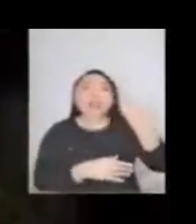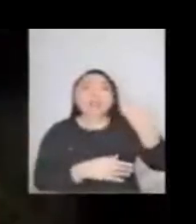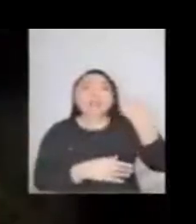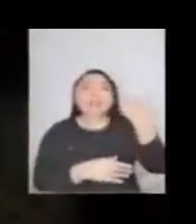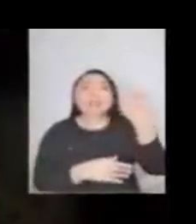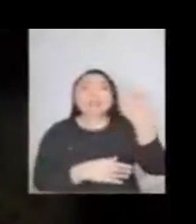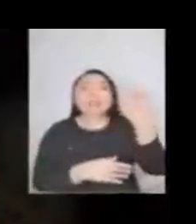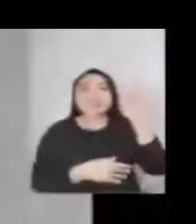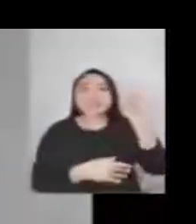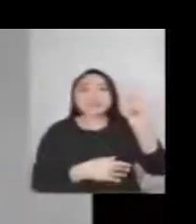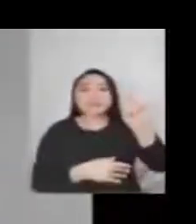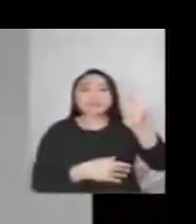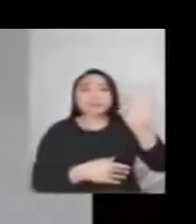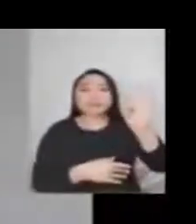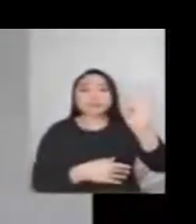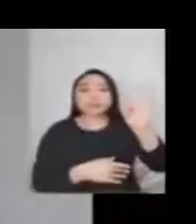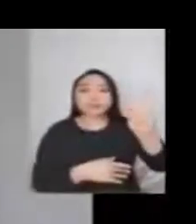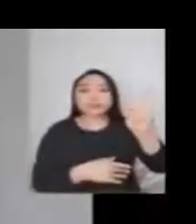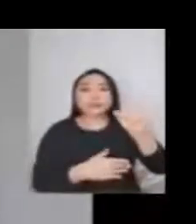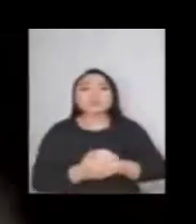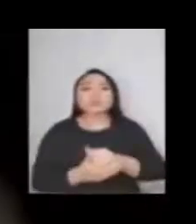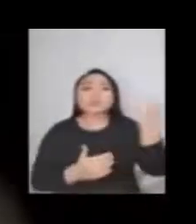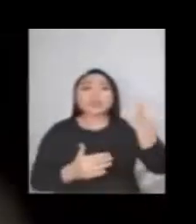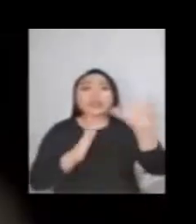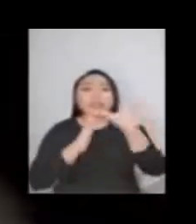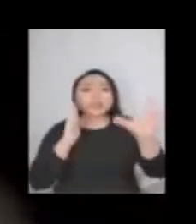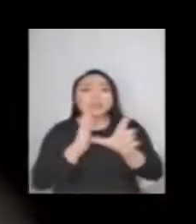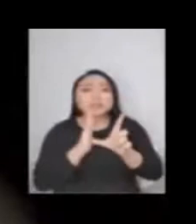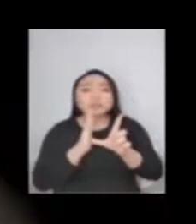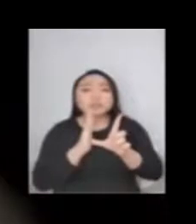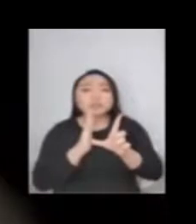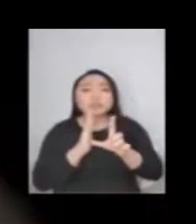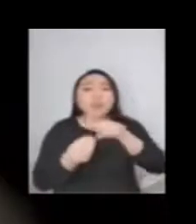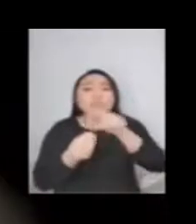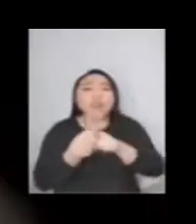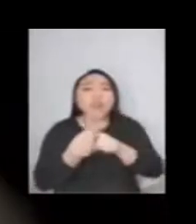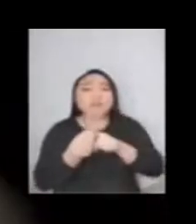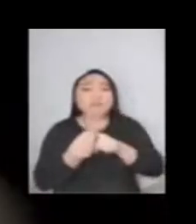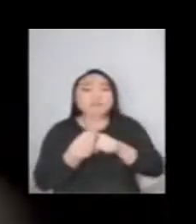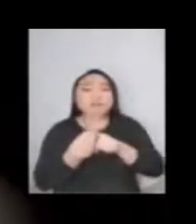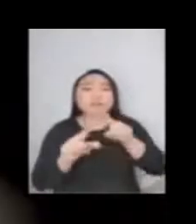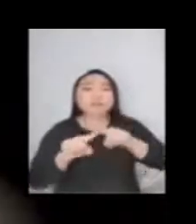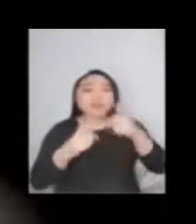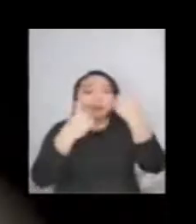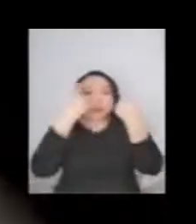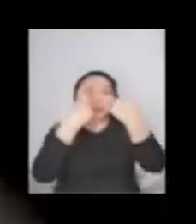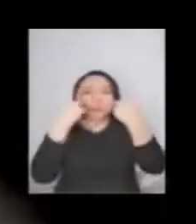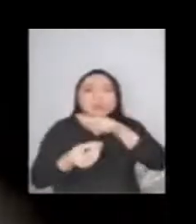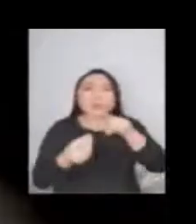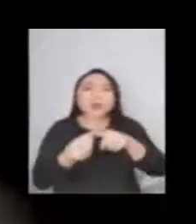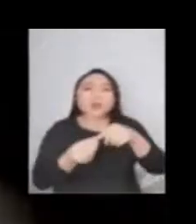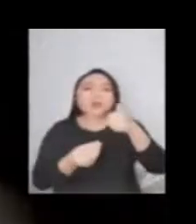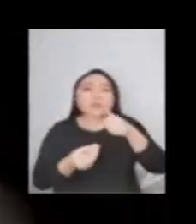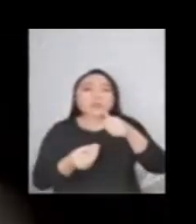micro and cottage businesses, supporting solo parents, and dealing with sexual harassment, rape, human trafficking, and